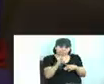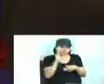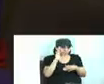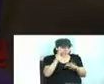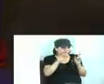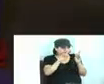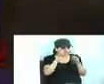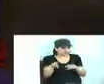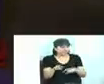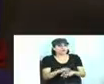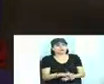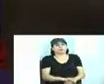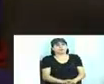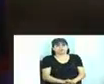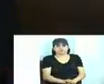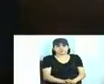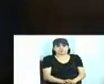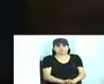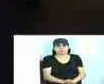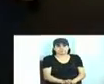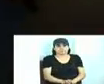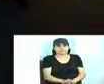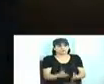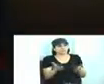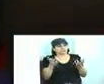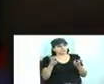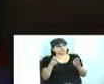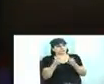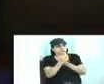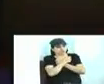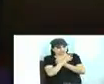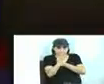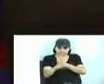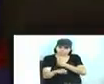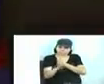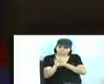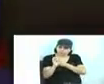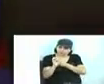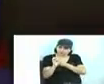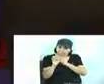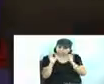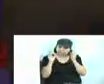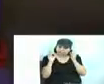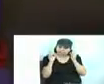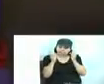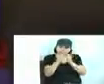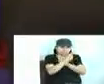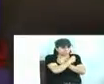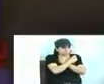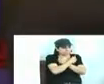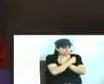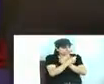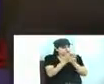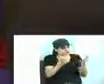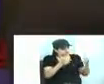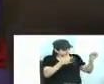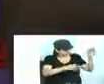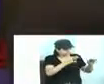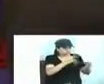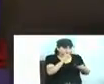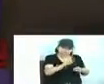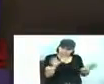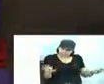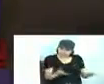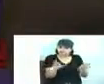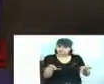go. So if we want love, we need to be loving. If we want justice, we need to be just. It is the